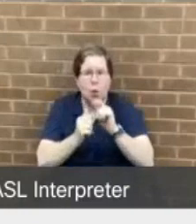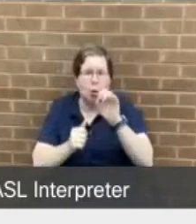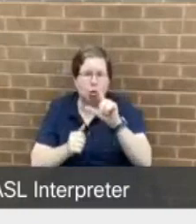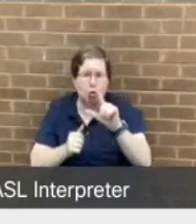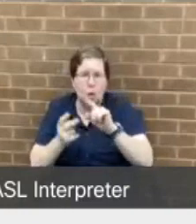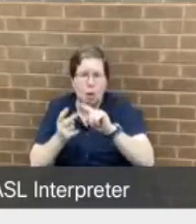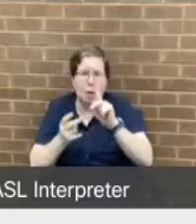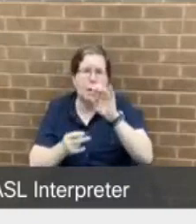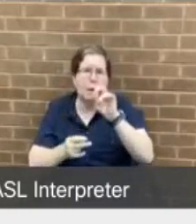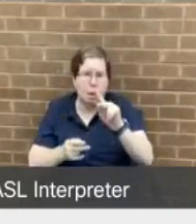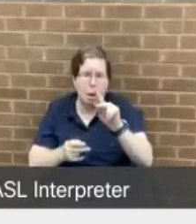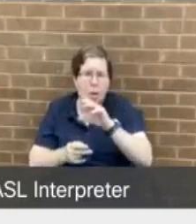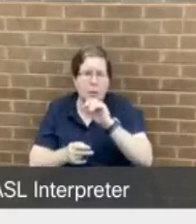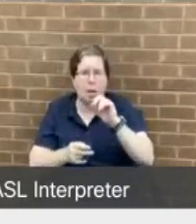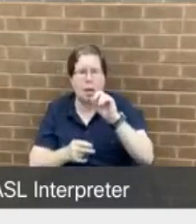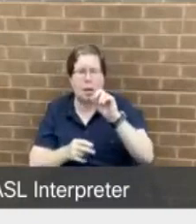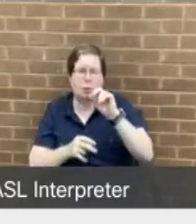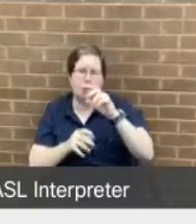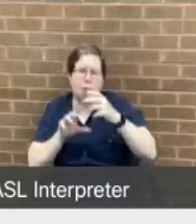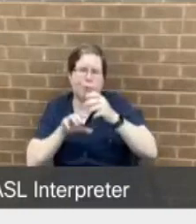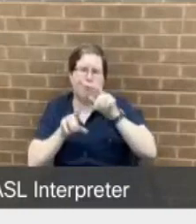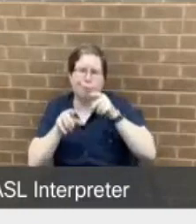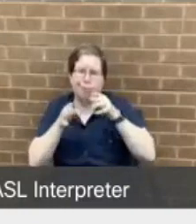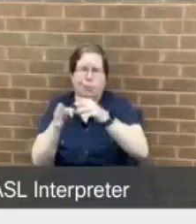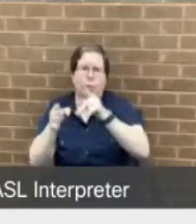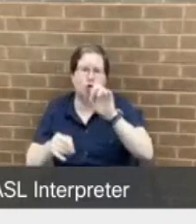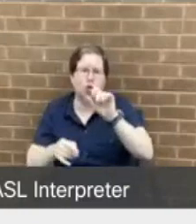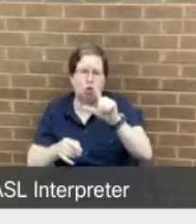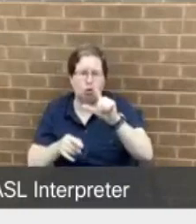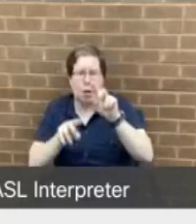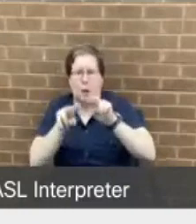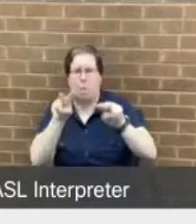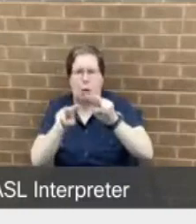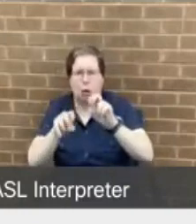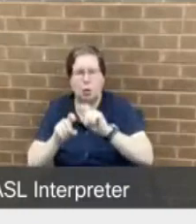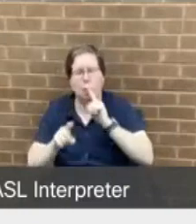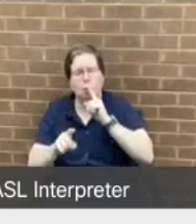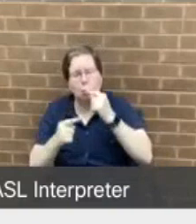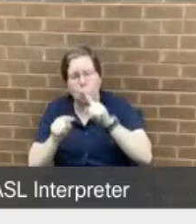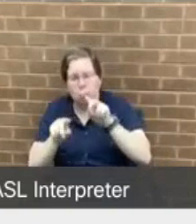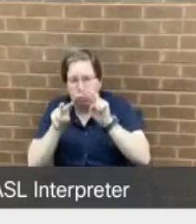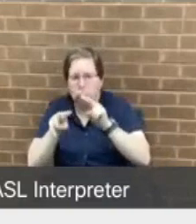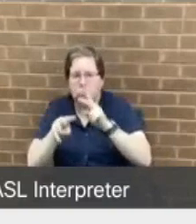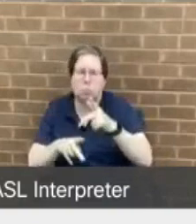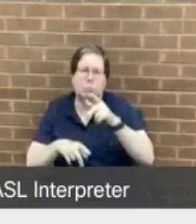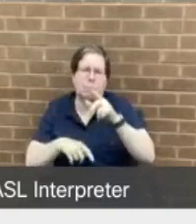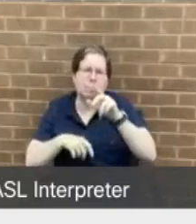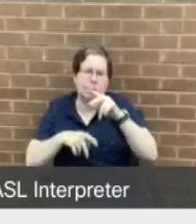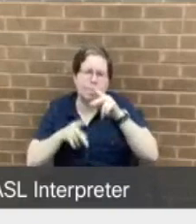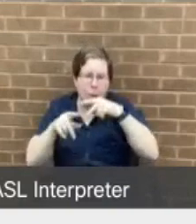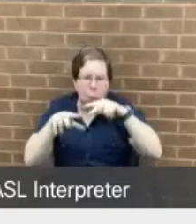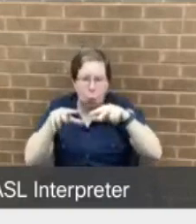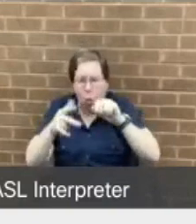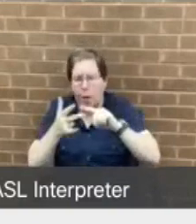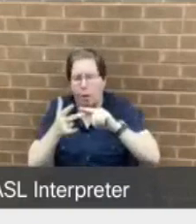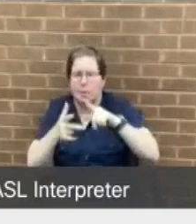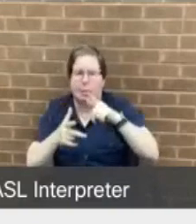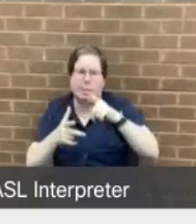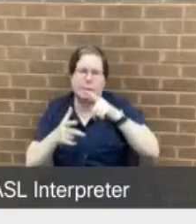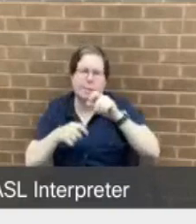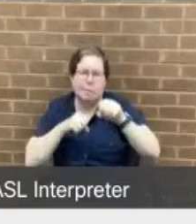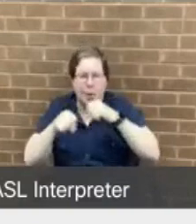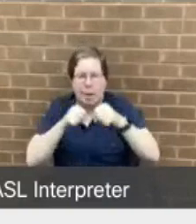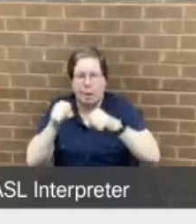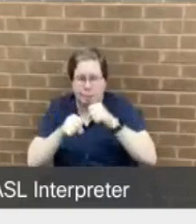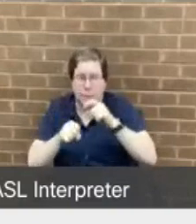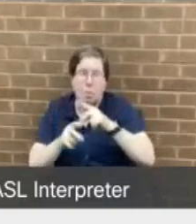trailhead kiosk and trail markers. We're highlighting these grants and other bike and pedestrian initiatives in our Walk Cycle Maryland social media